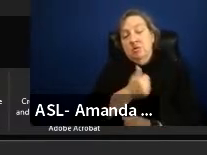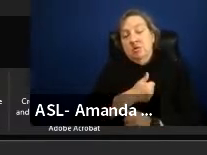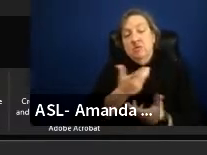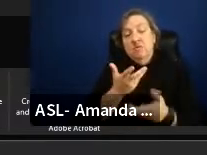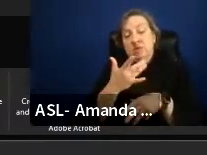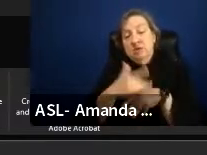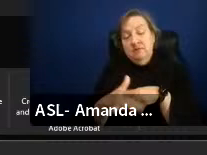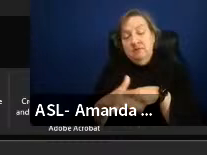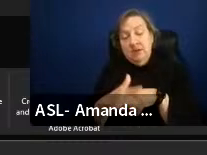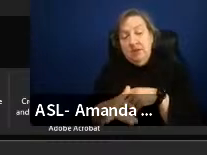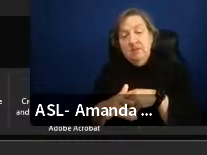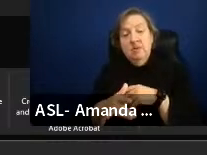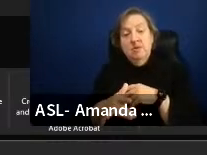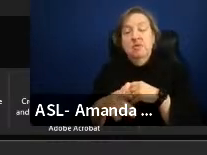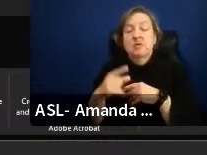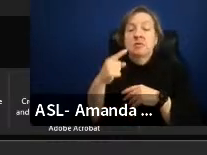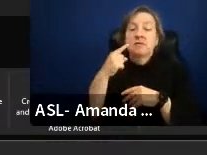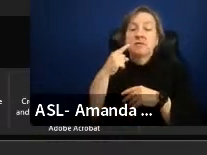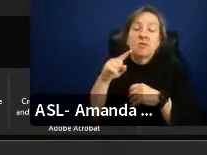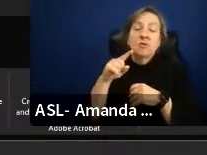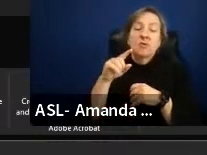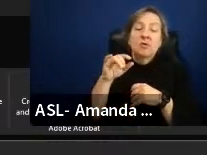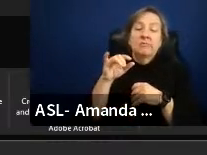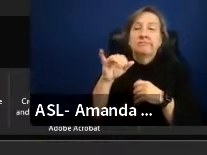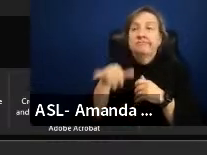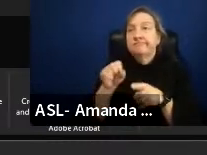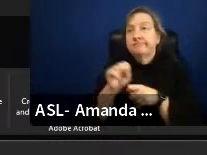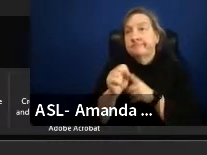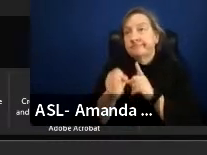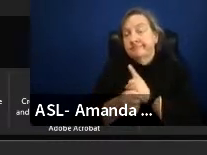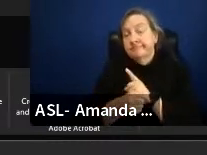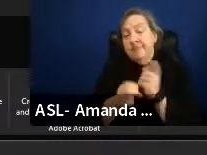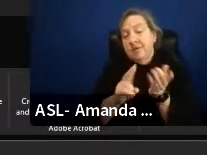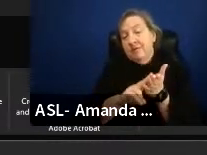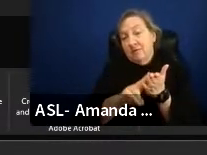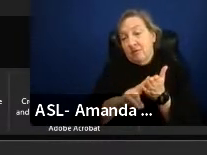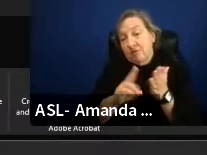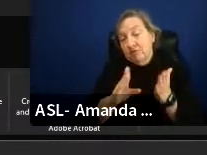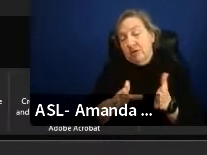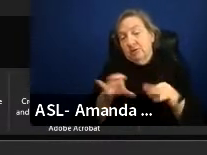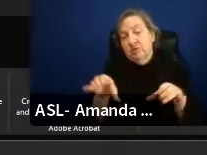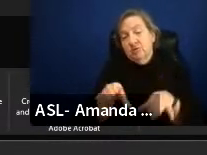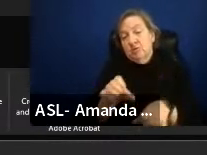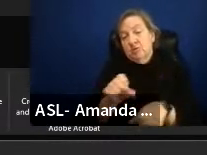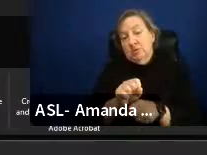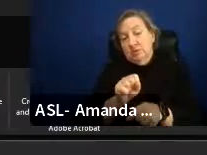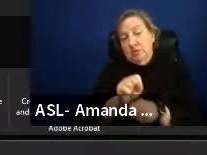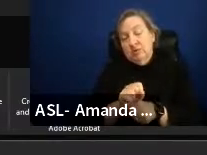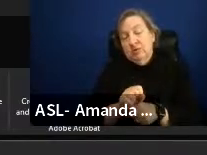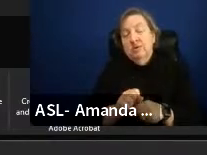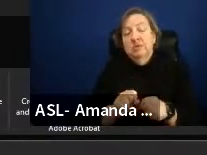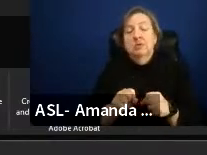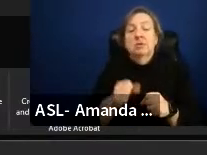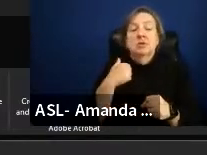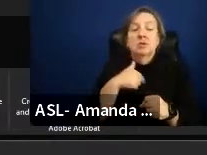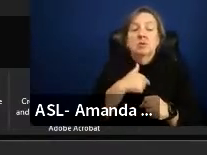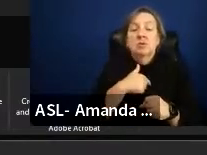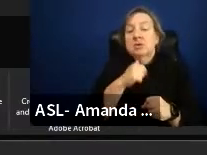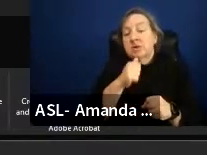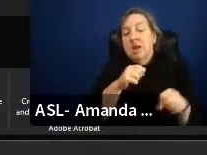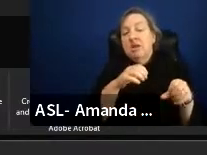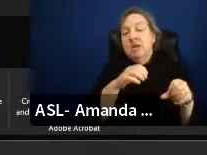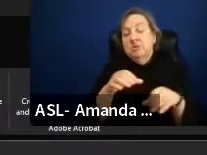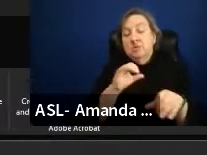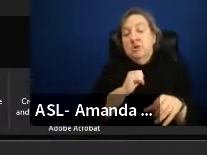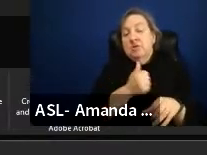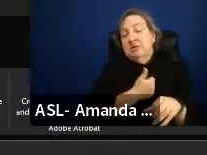available in terms of the landscape of contractors to do this work. We are not doing